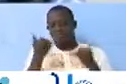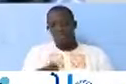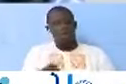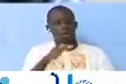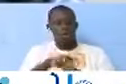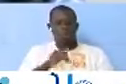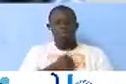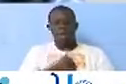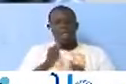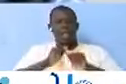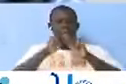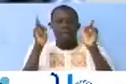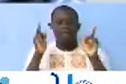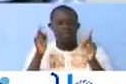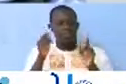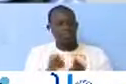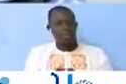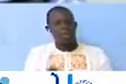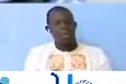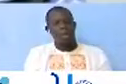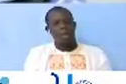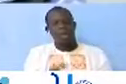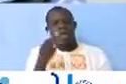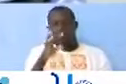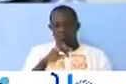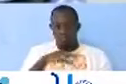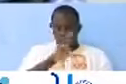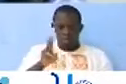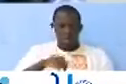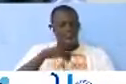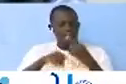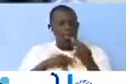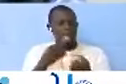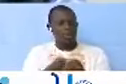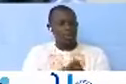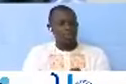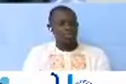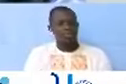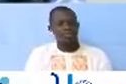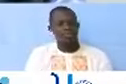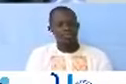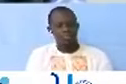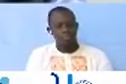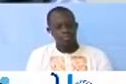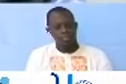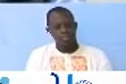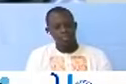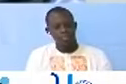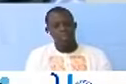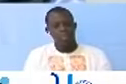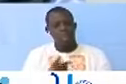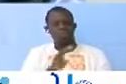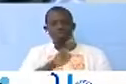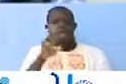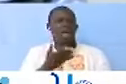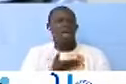my life. If not for the sheep, I am without sheep. Okay, I don't have